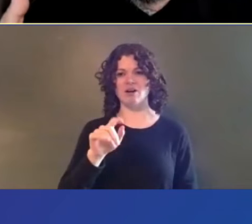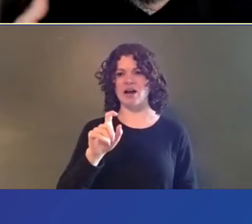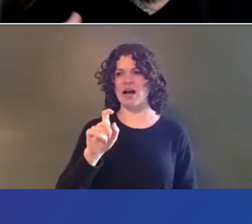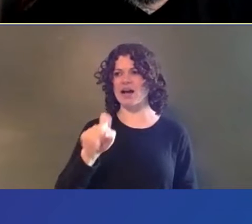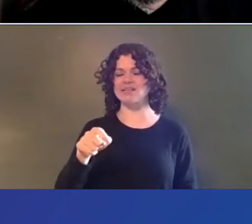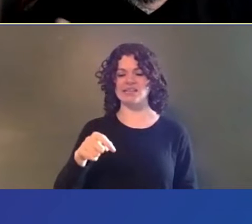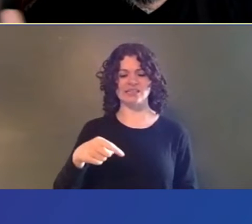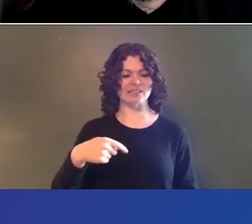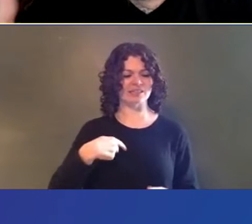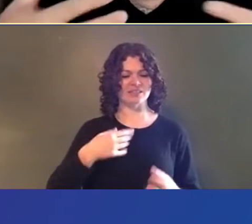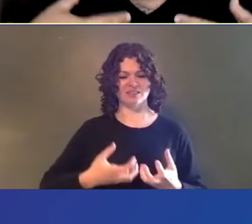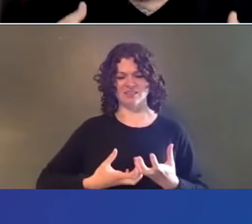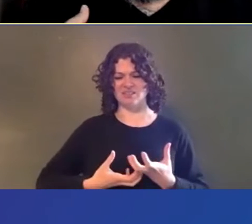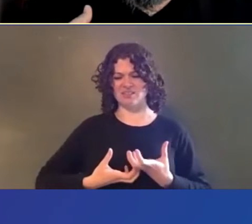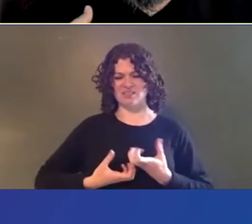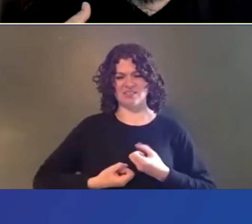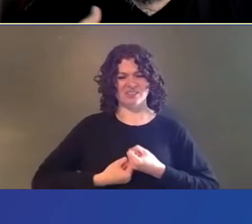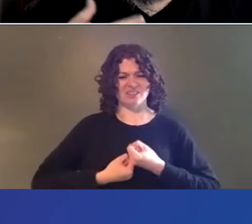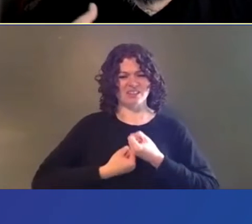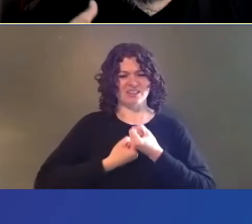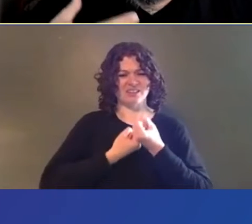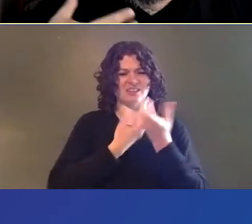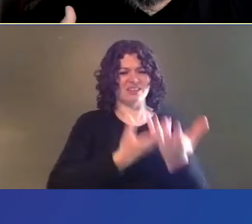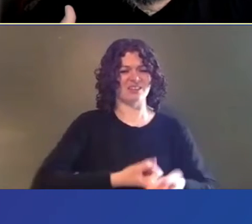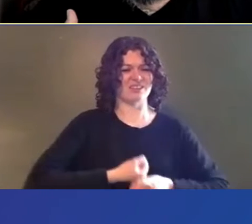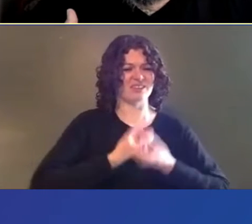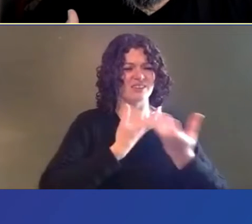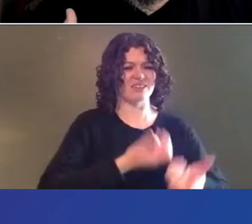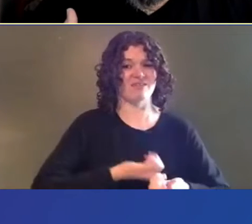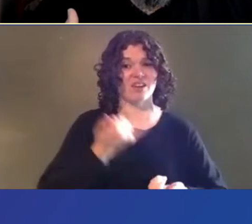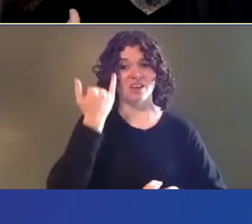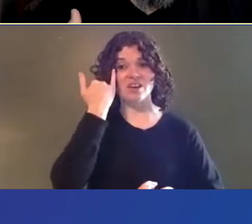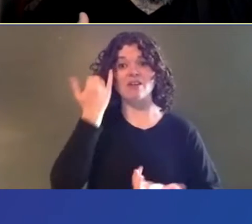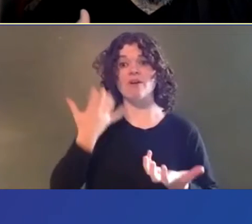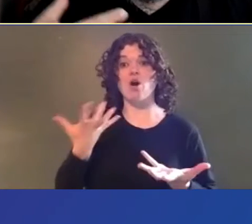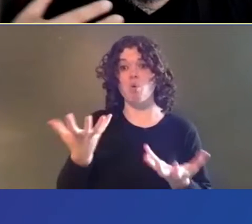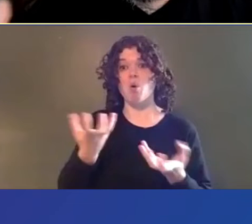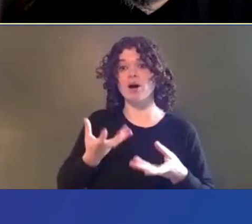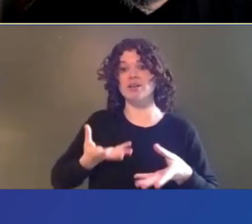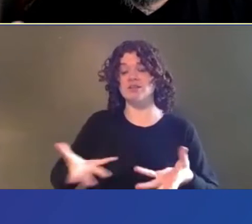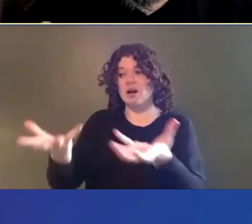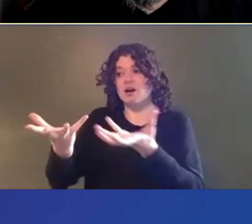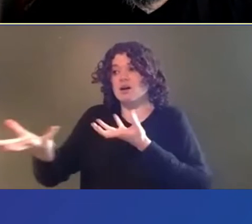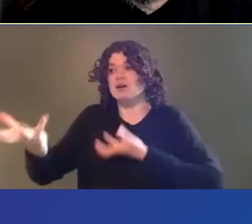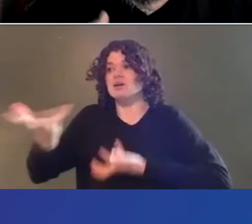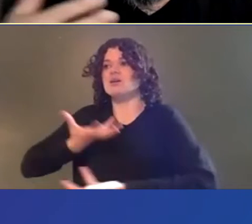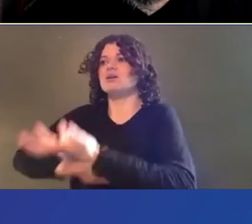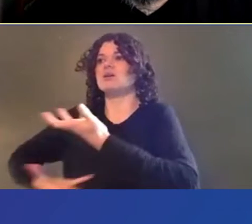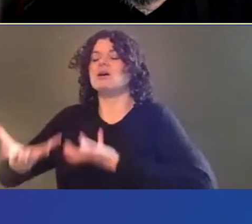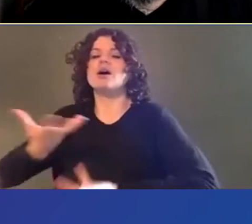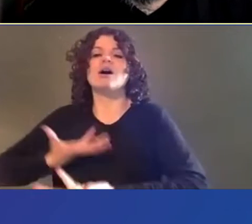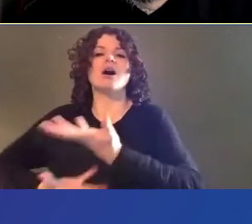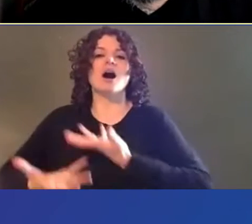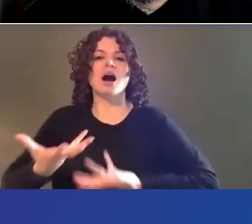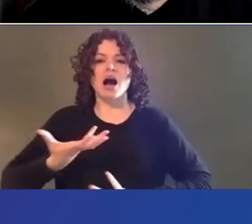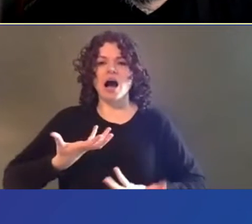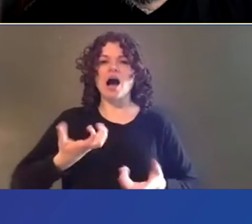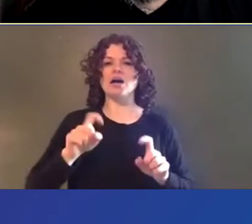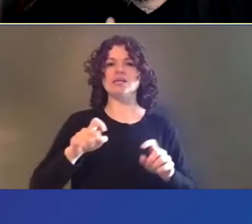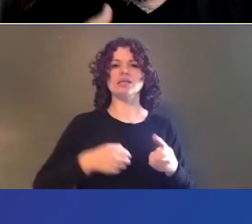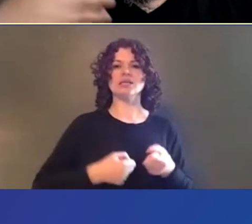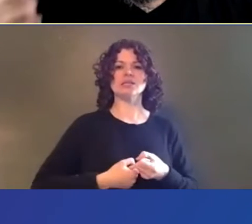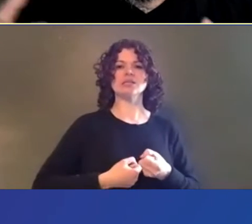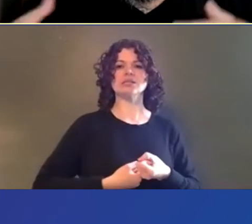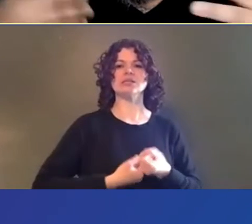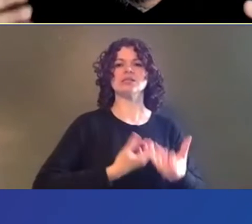somebody in order to receive back, because there's a lot of points where I feel like as I was teaching this next generation